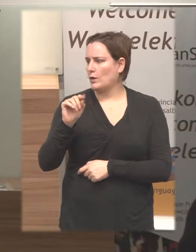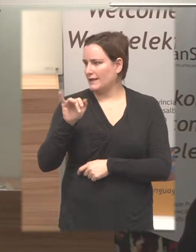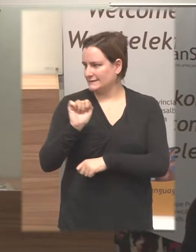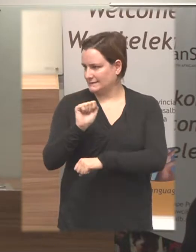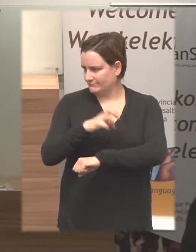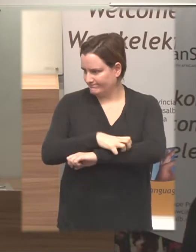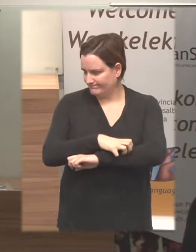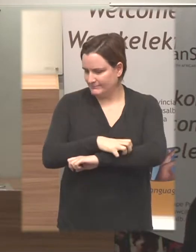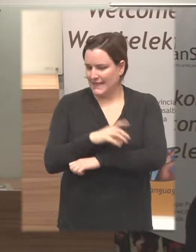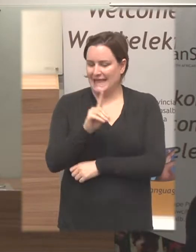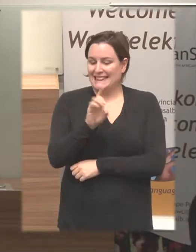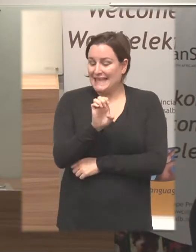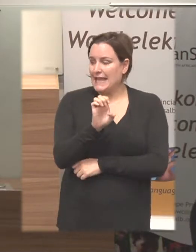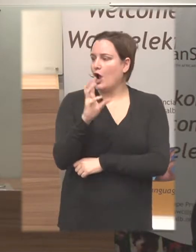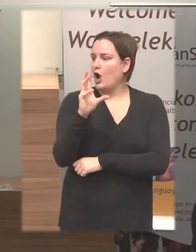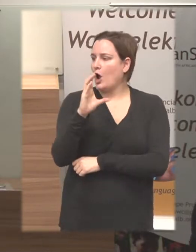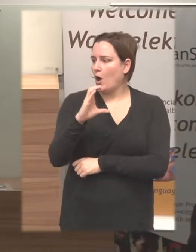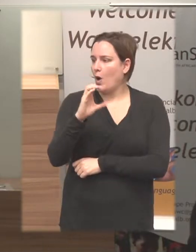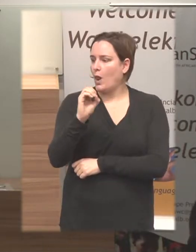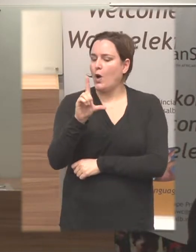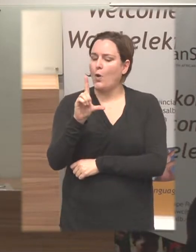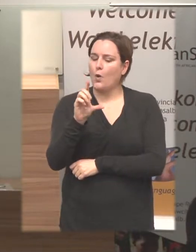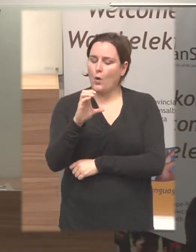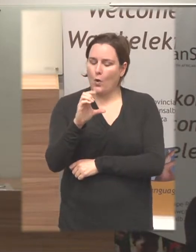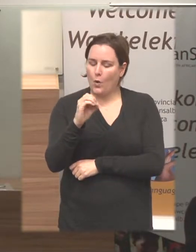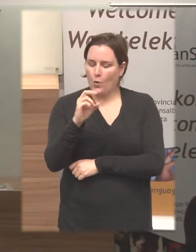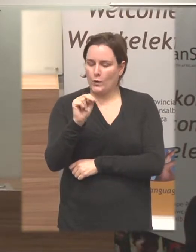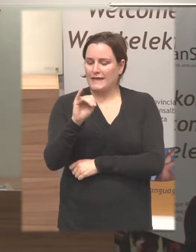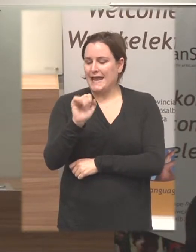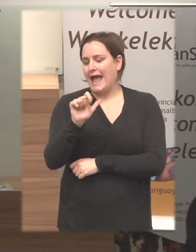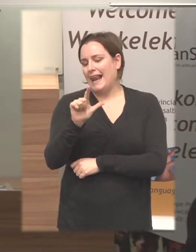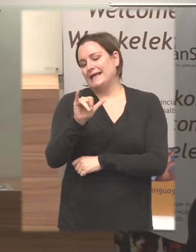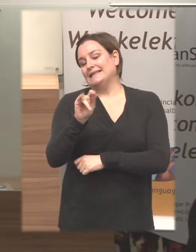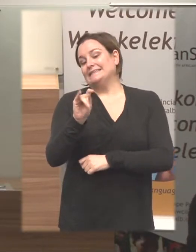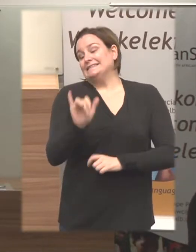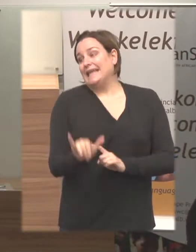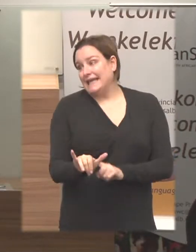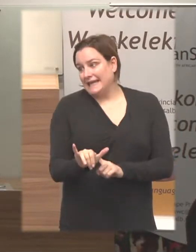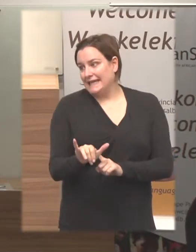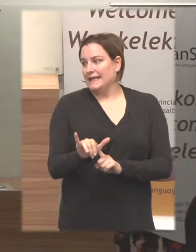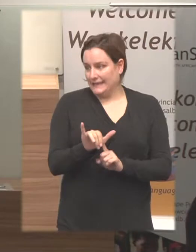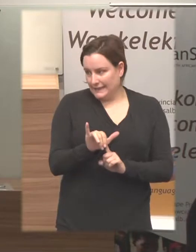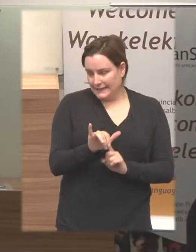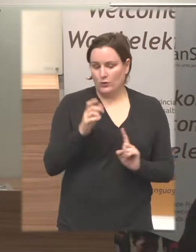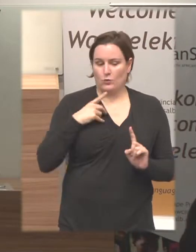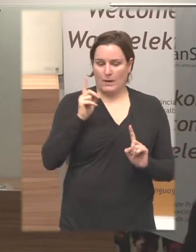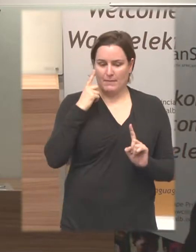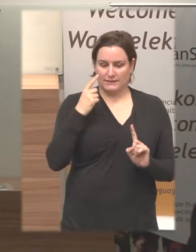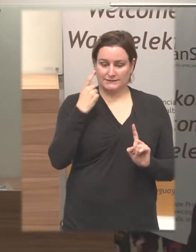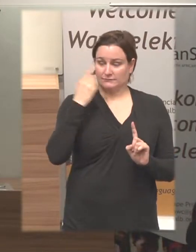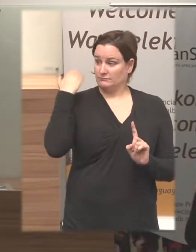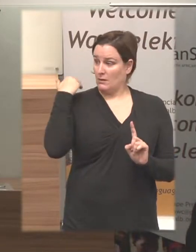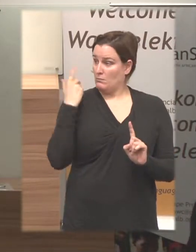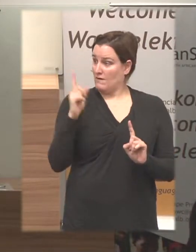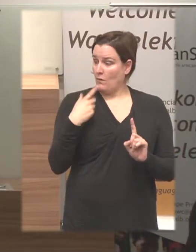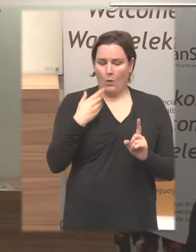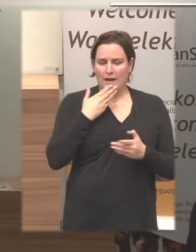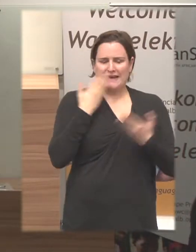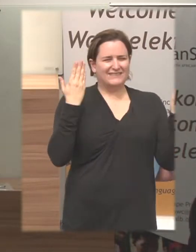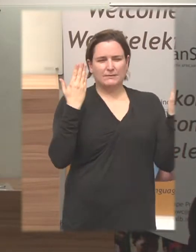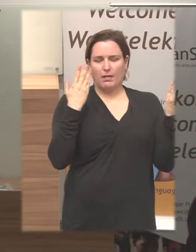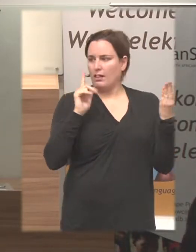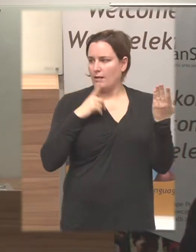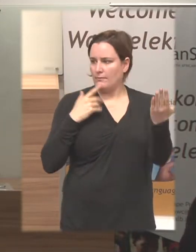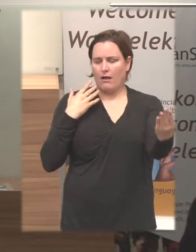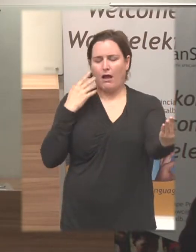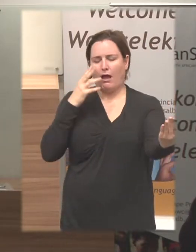of decoloniality we need to be making visible what has been rendered invisible. And of